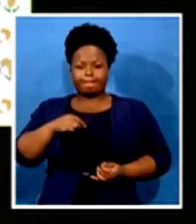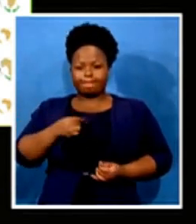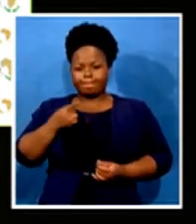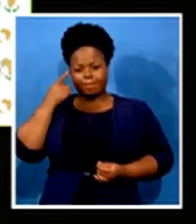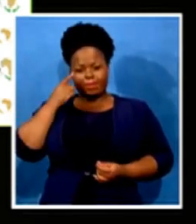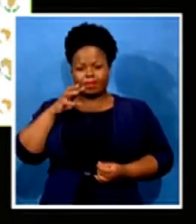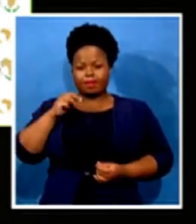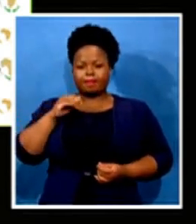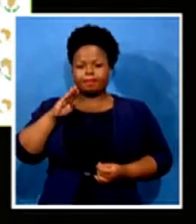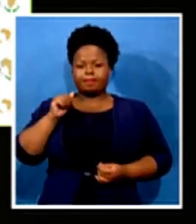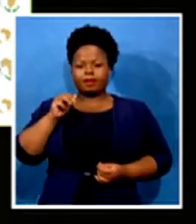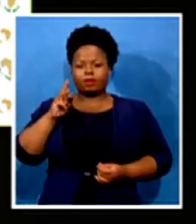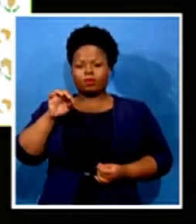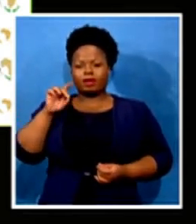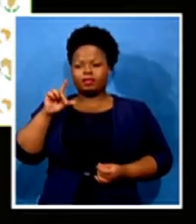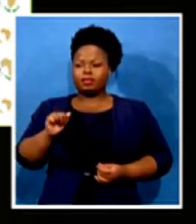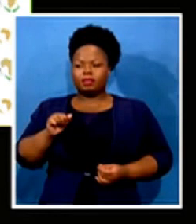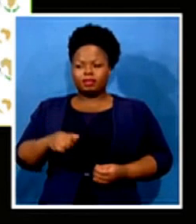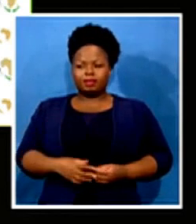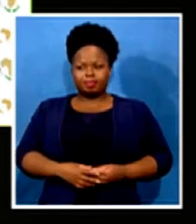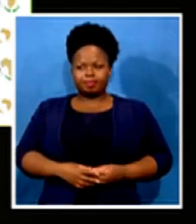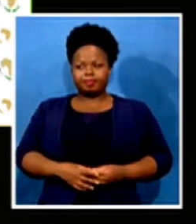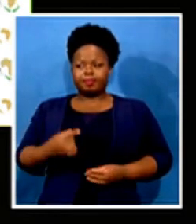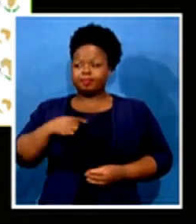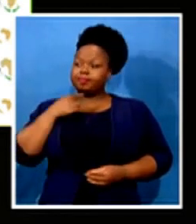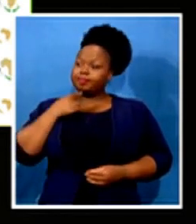and struck me hard was the way